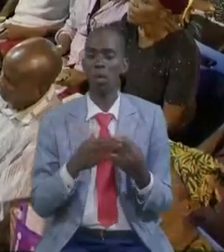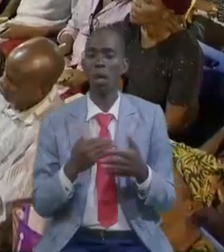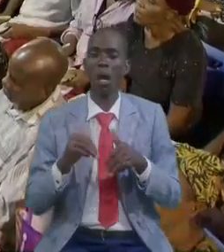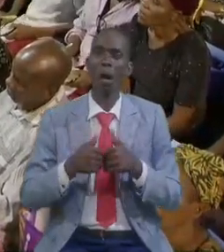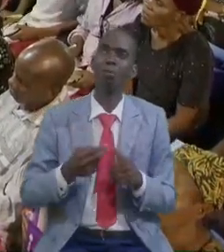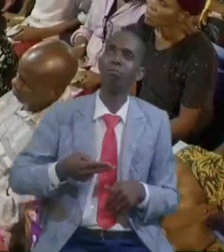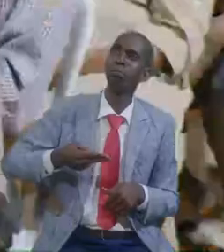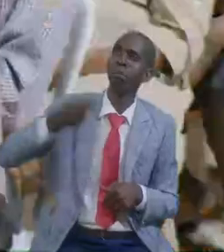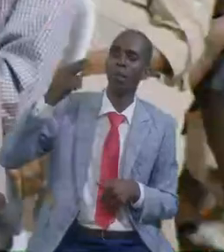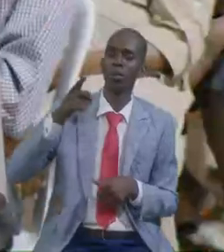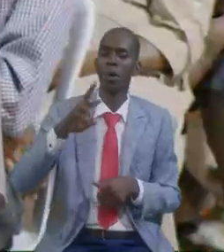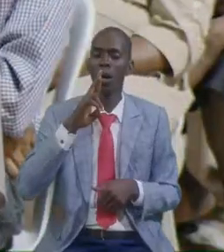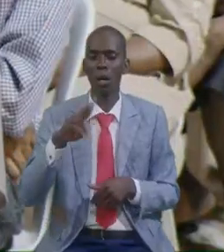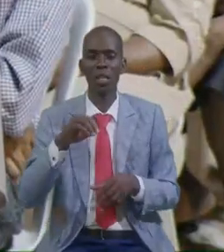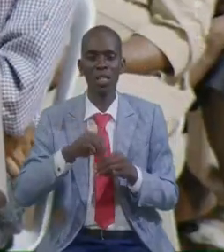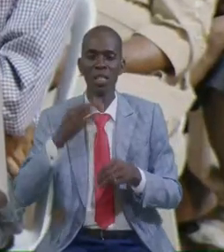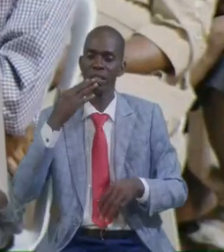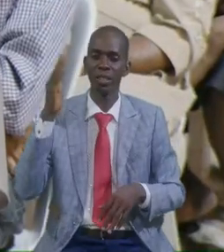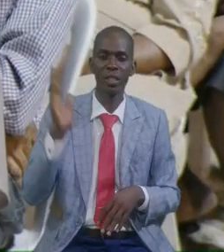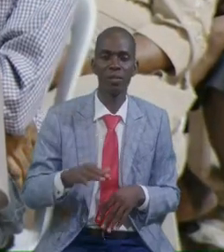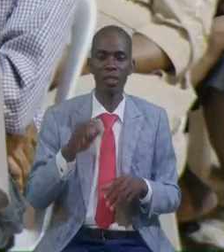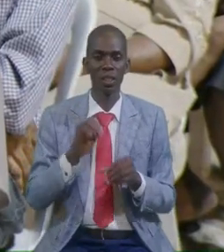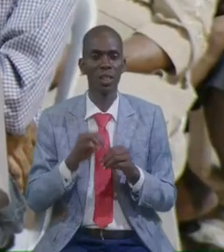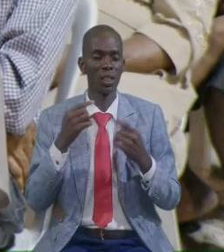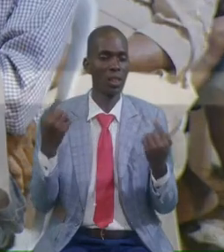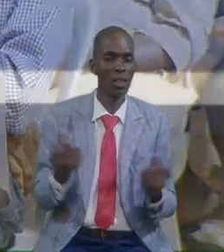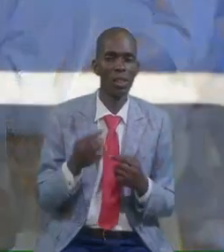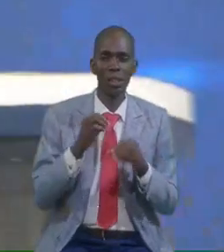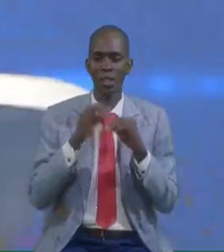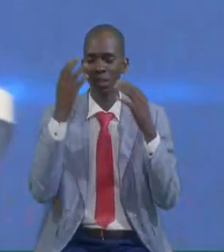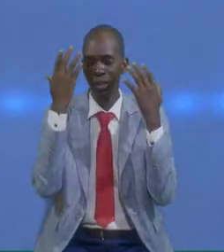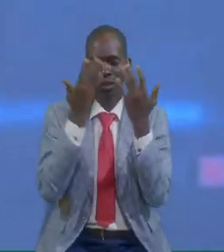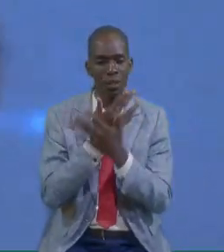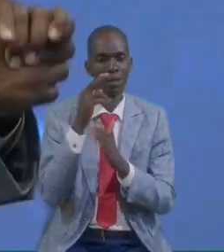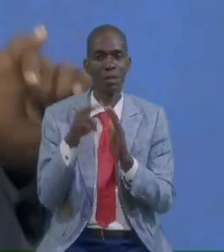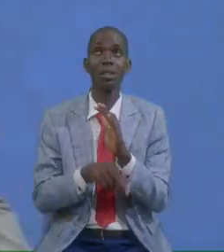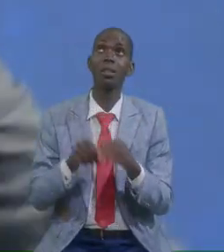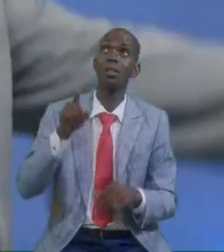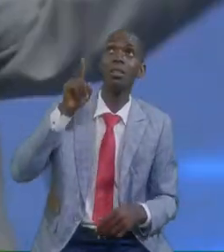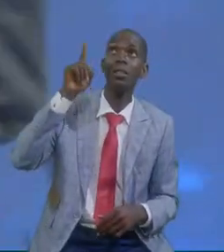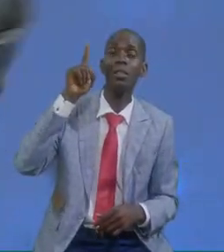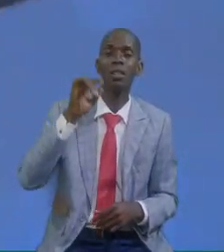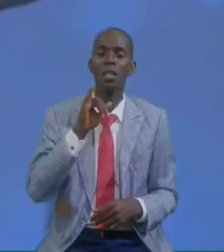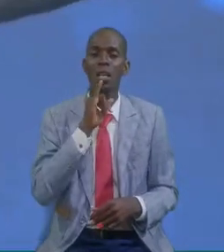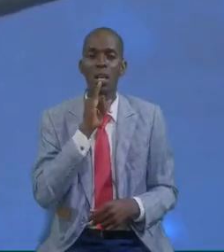in evil, in sin, in darkness, he is